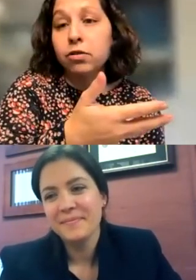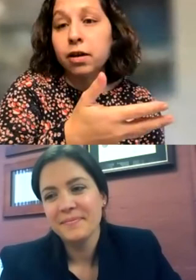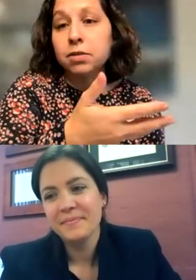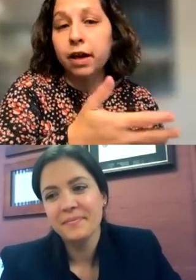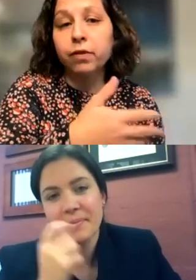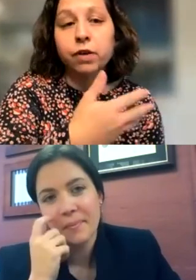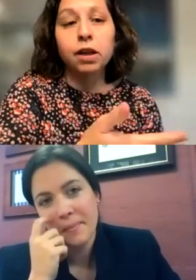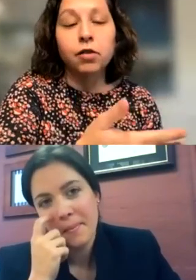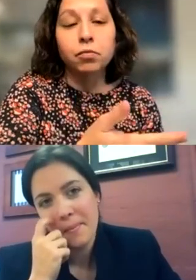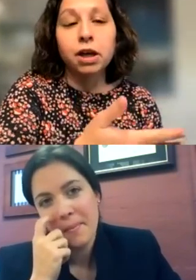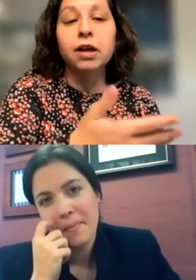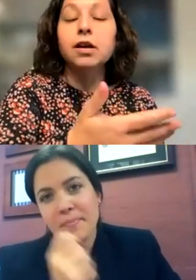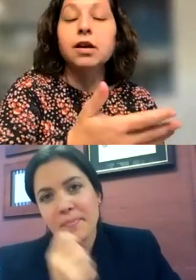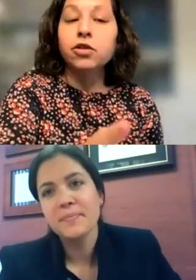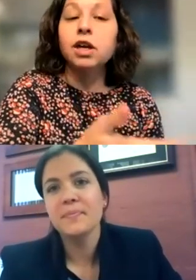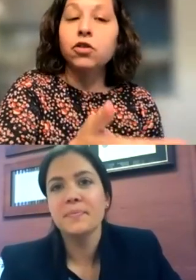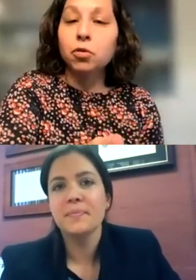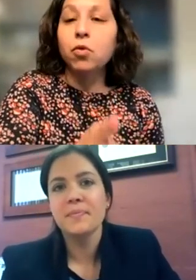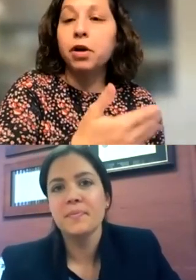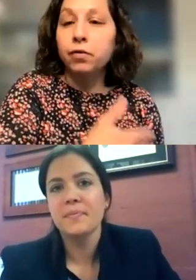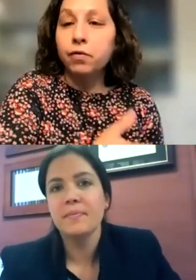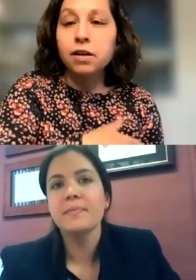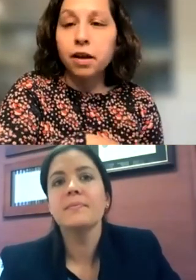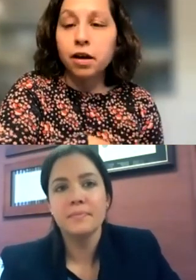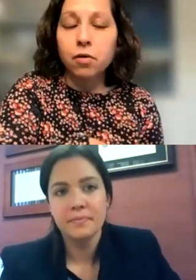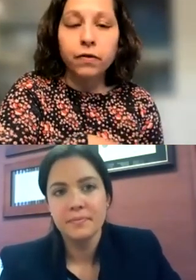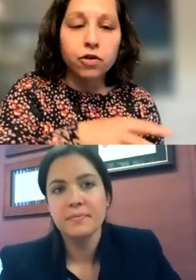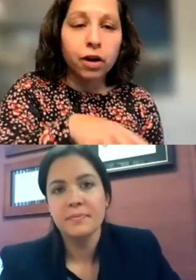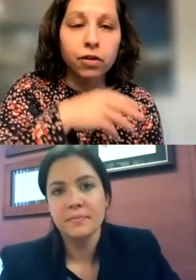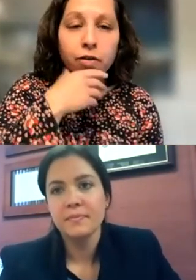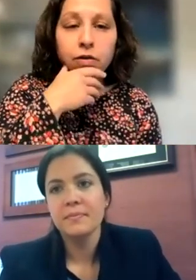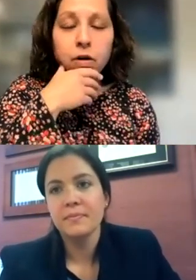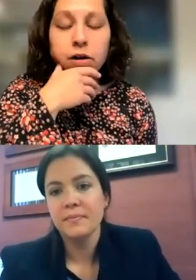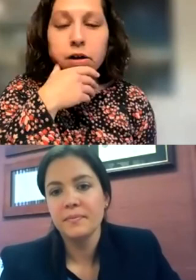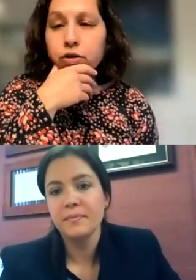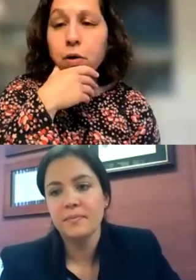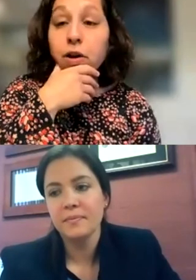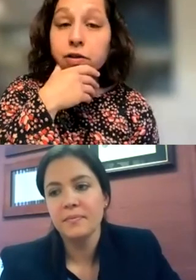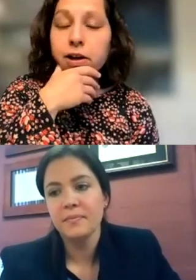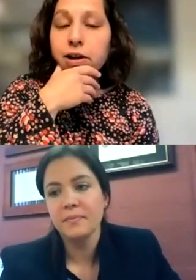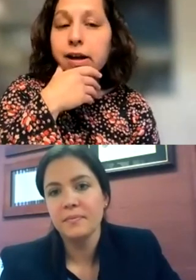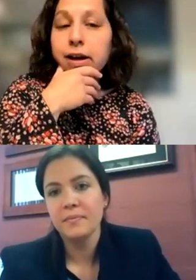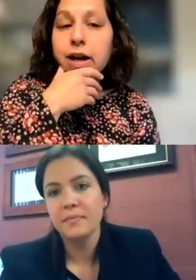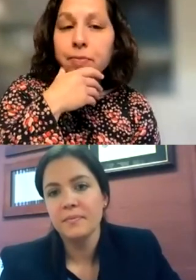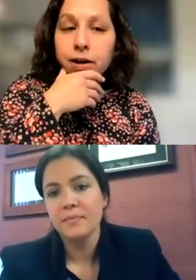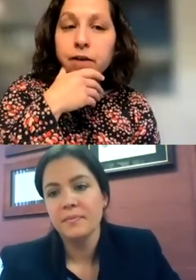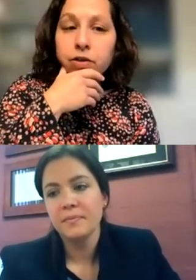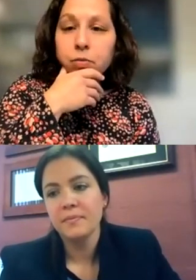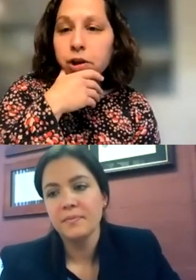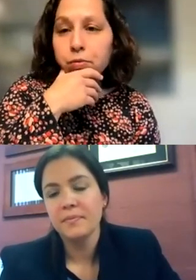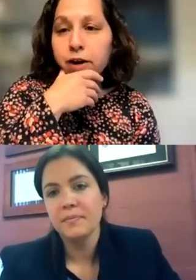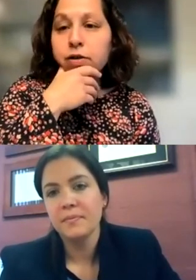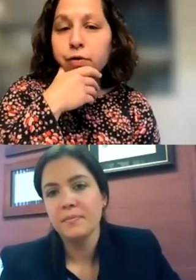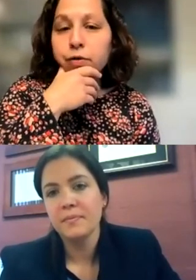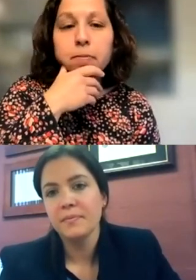allows them to have a feeling of being seen, supported, validated around the strengths, as you all so well articulated, and given some